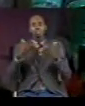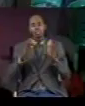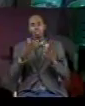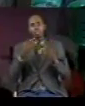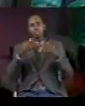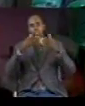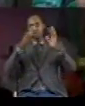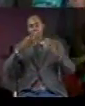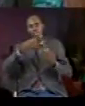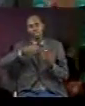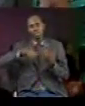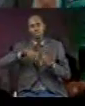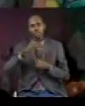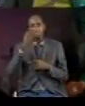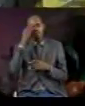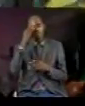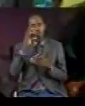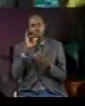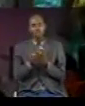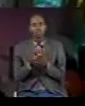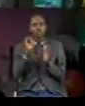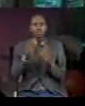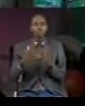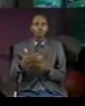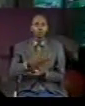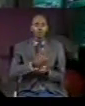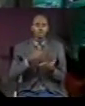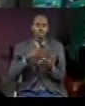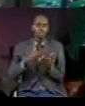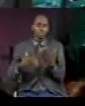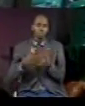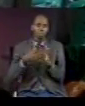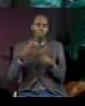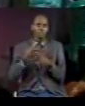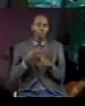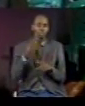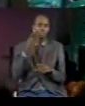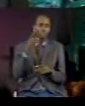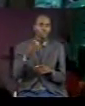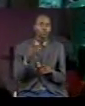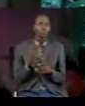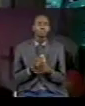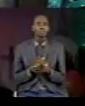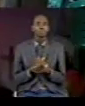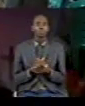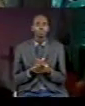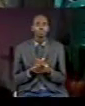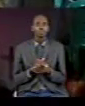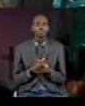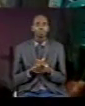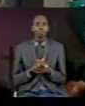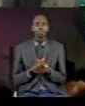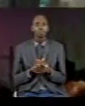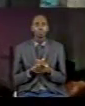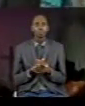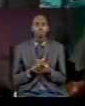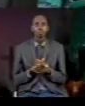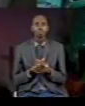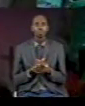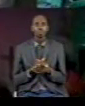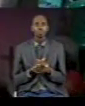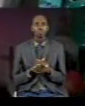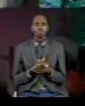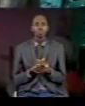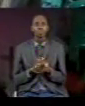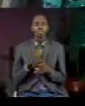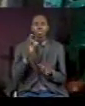you. And at the near right here, if you have finished your side,